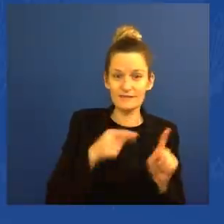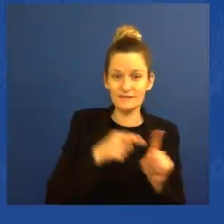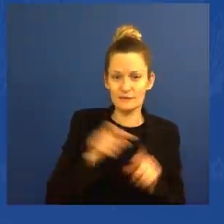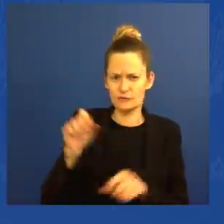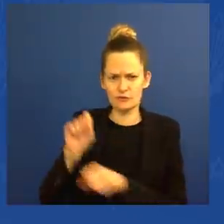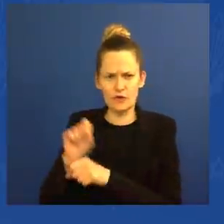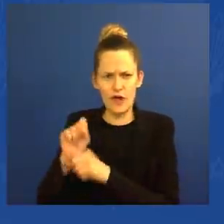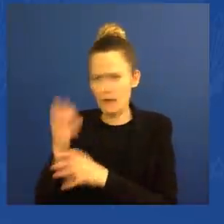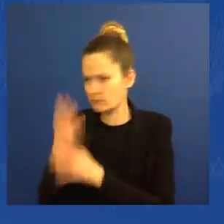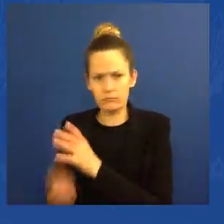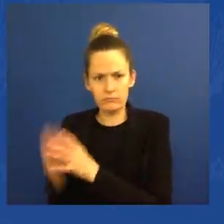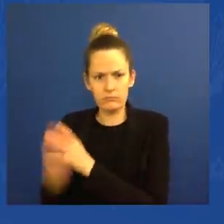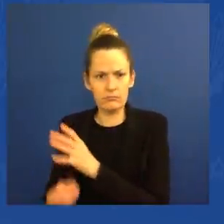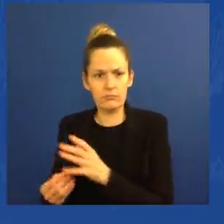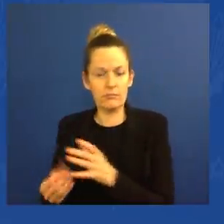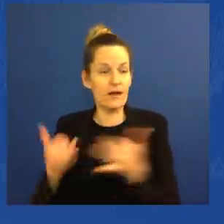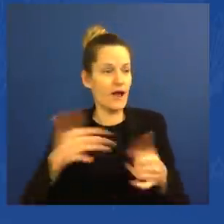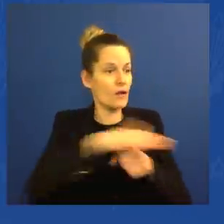years, adding